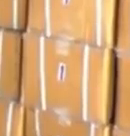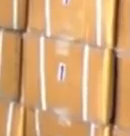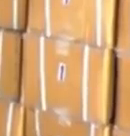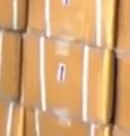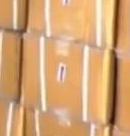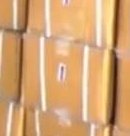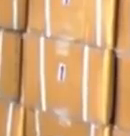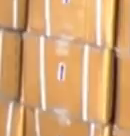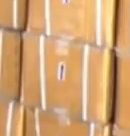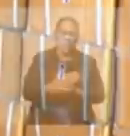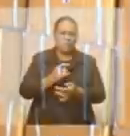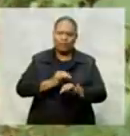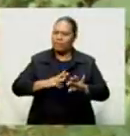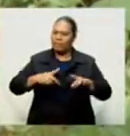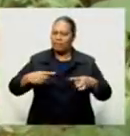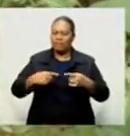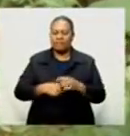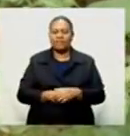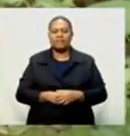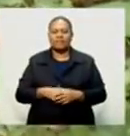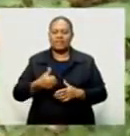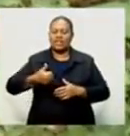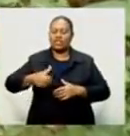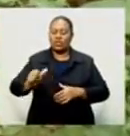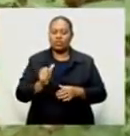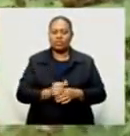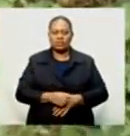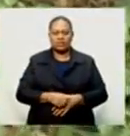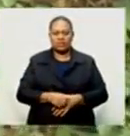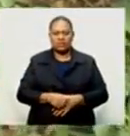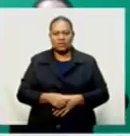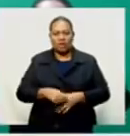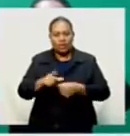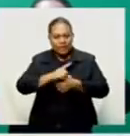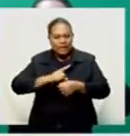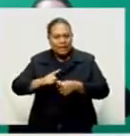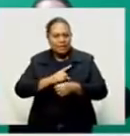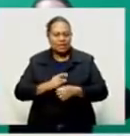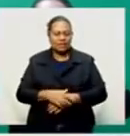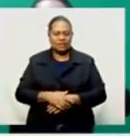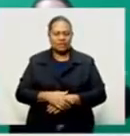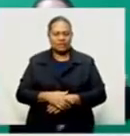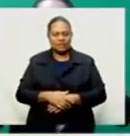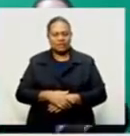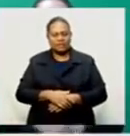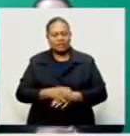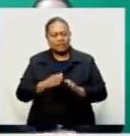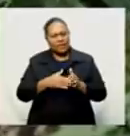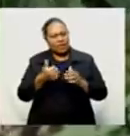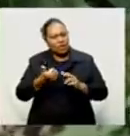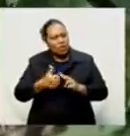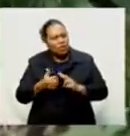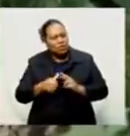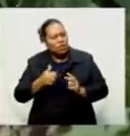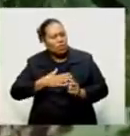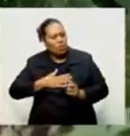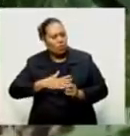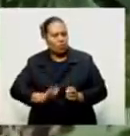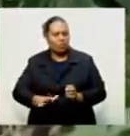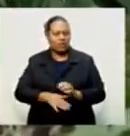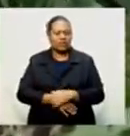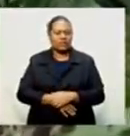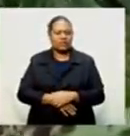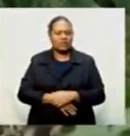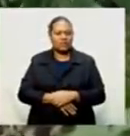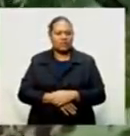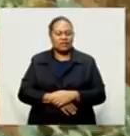cutting down an importation of inorganic fertilizer is not the way to go. Mr. Speaker said, we also want to